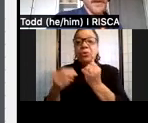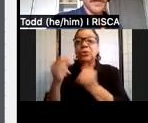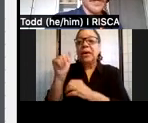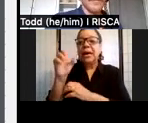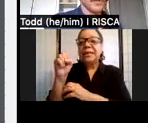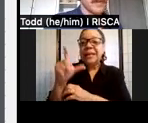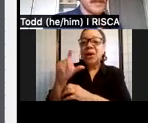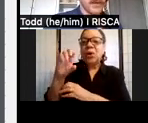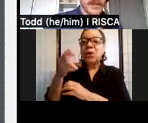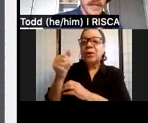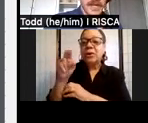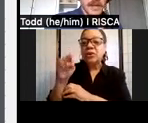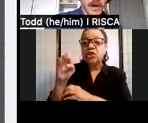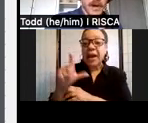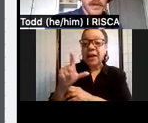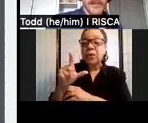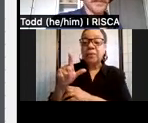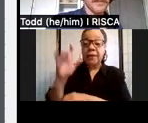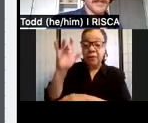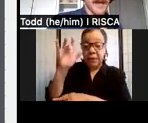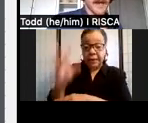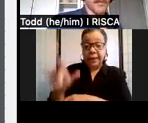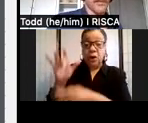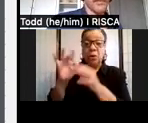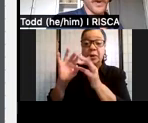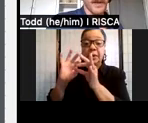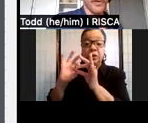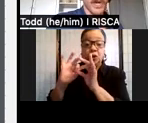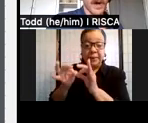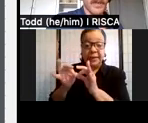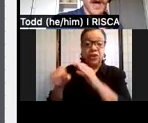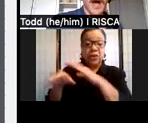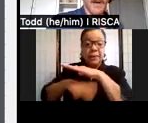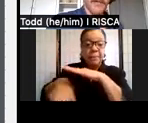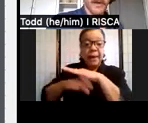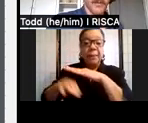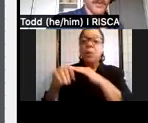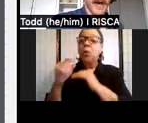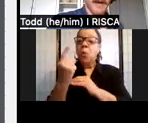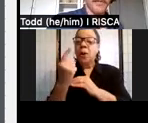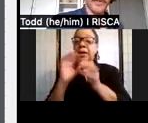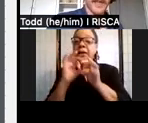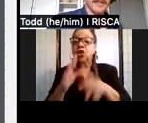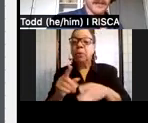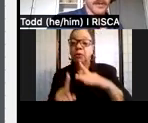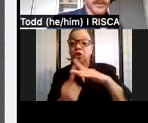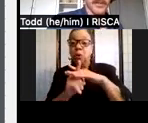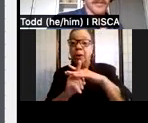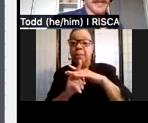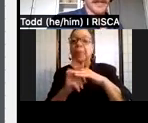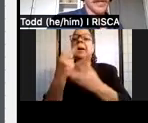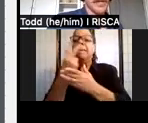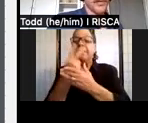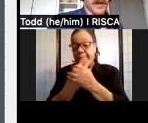channel. If you click on interpretation at the bottom, you'll be able to select that and at least one of them will show up. However, we will have both ASL